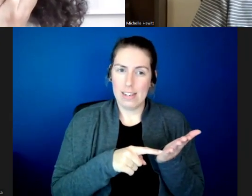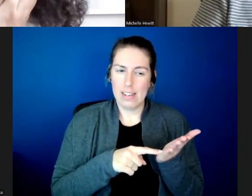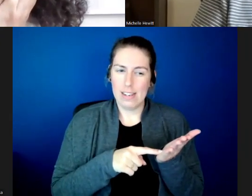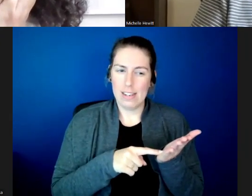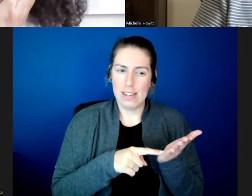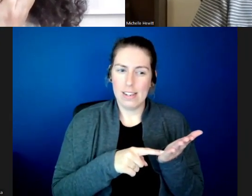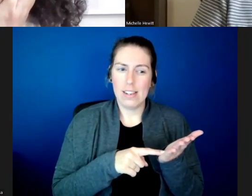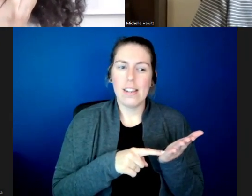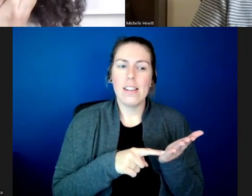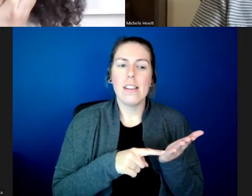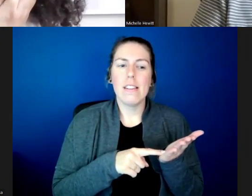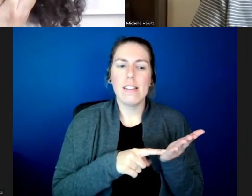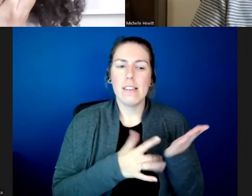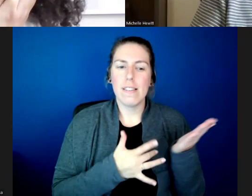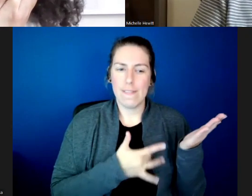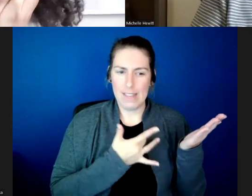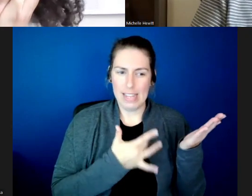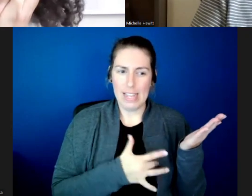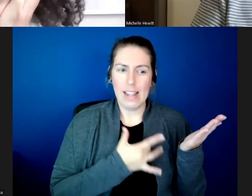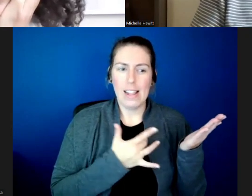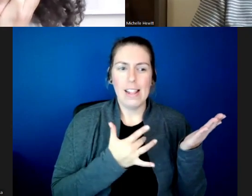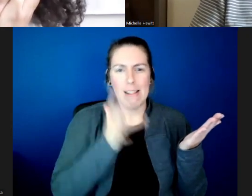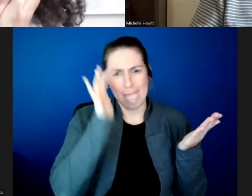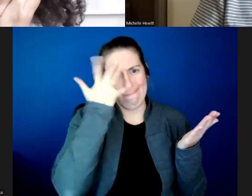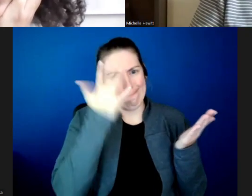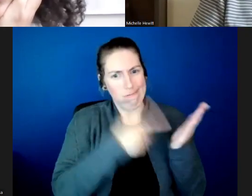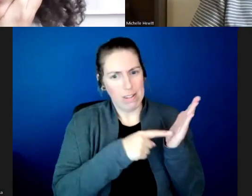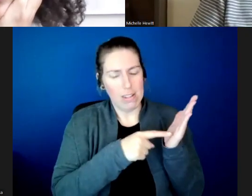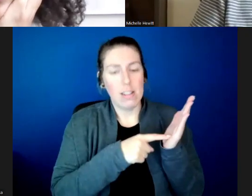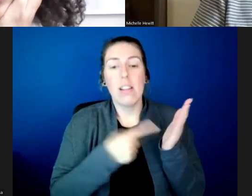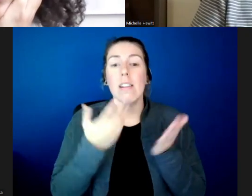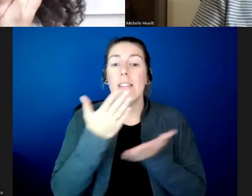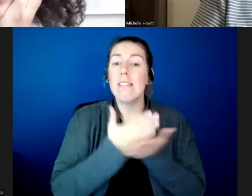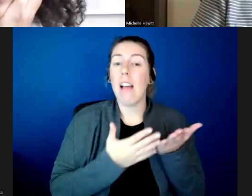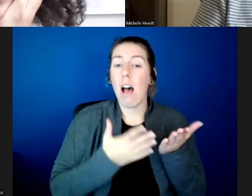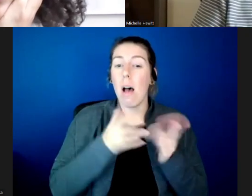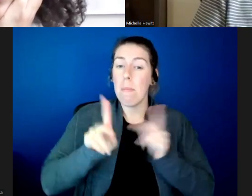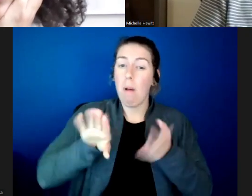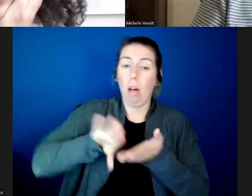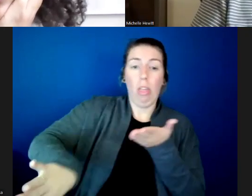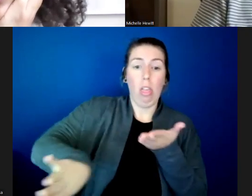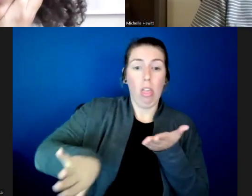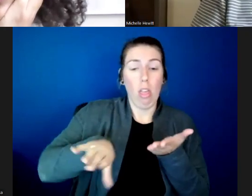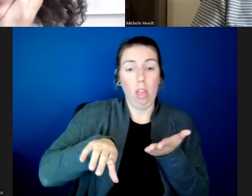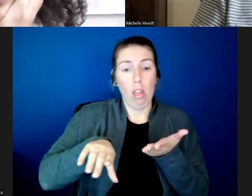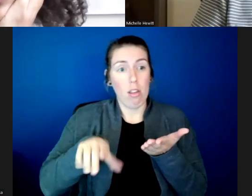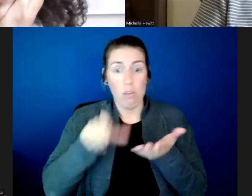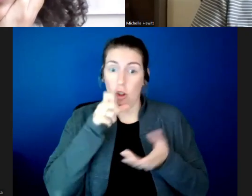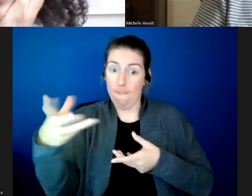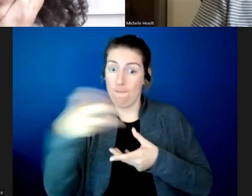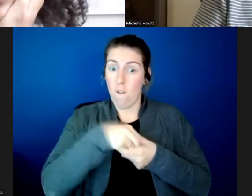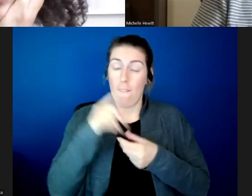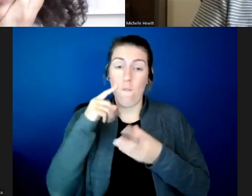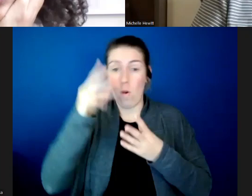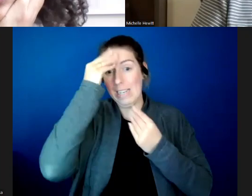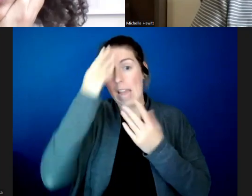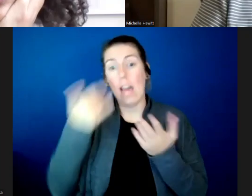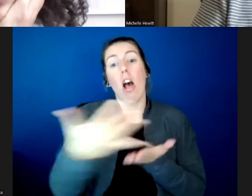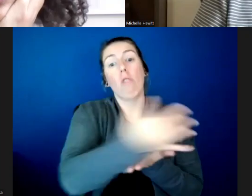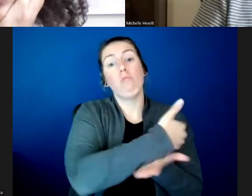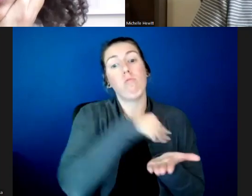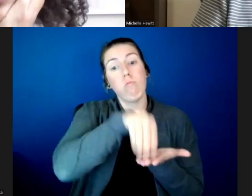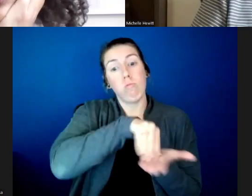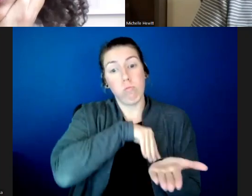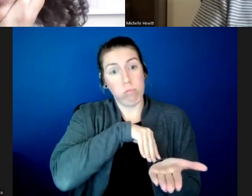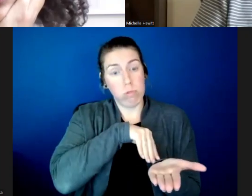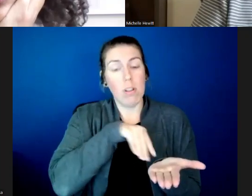as you say, injured workers being missed from data collection, or the people that are missed from data collection are people who live